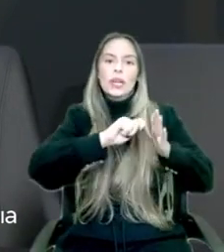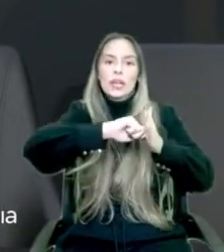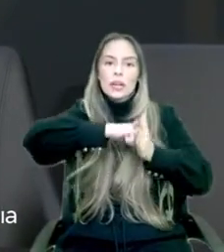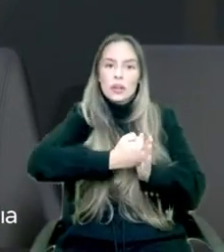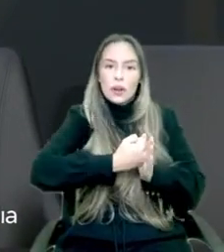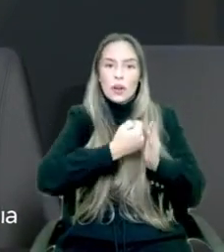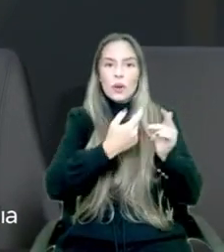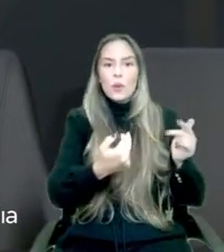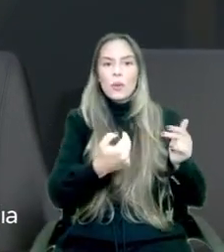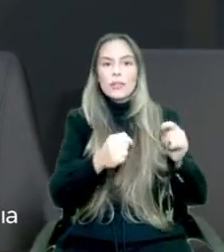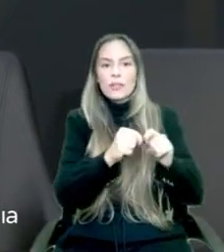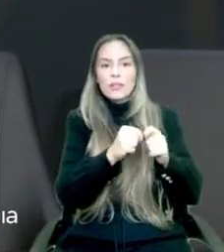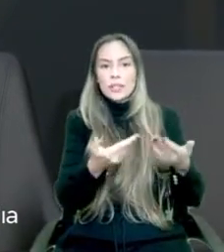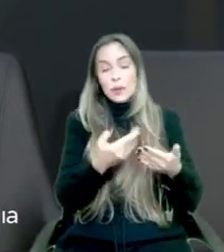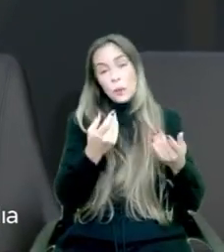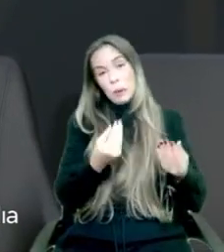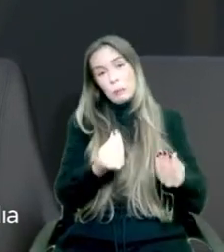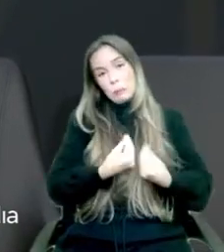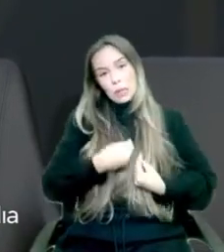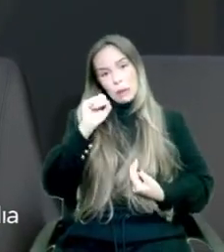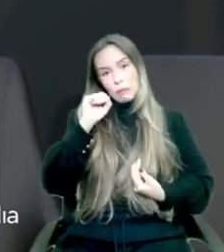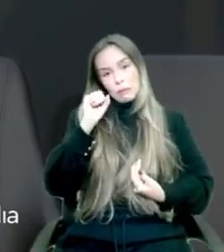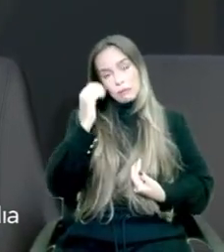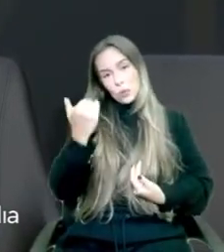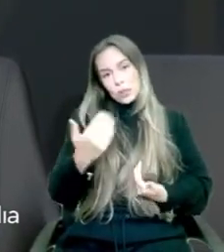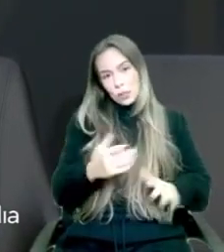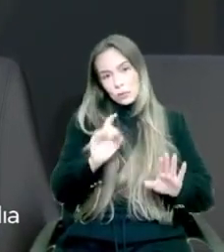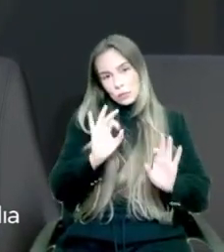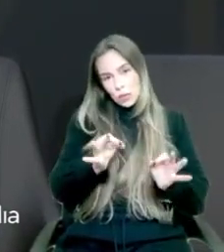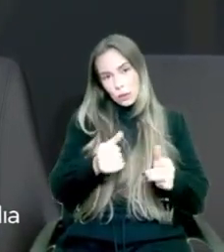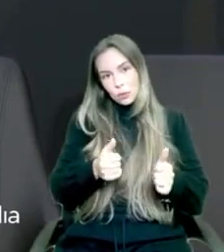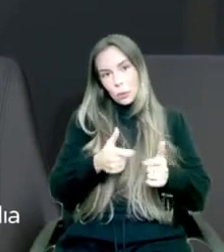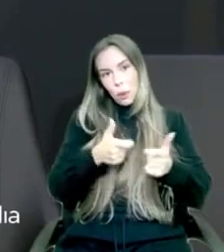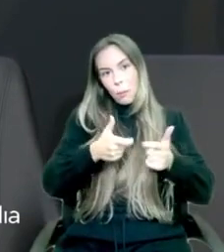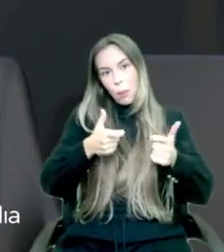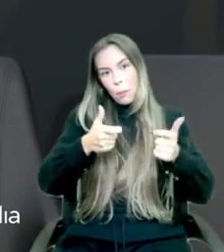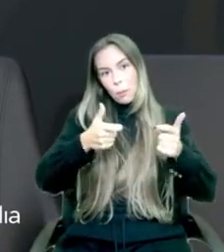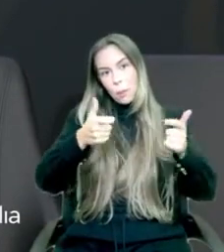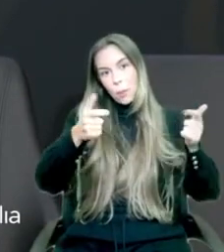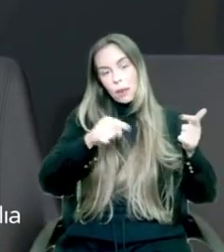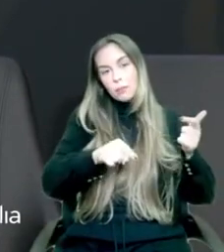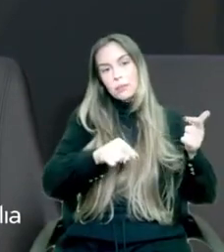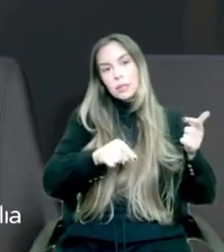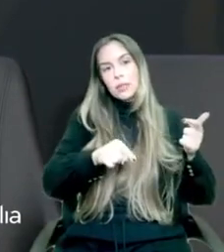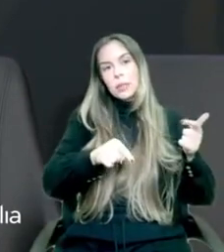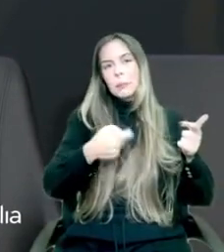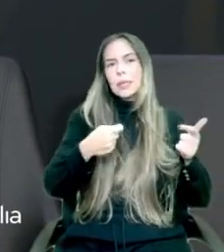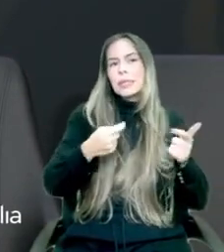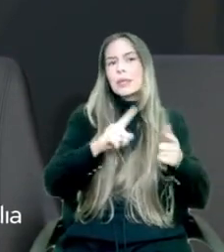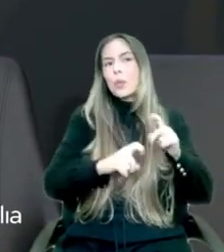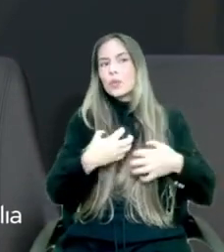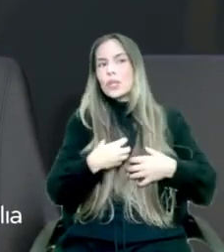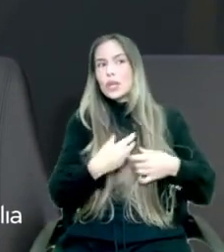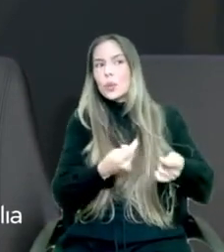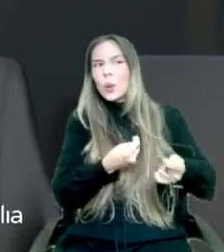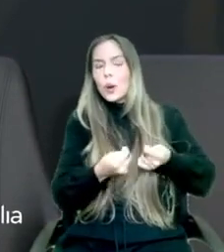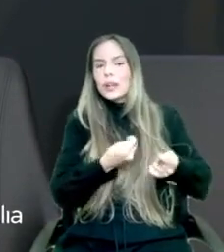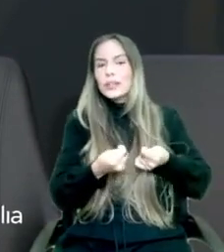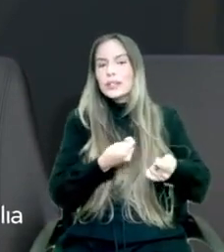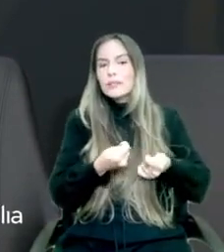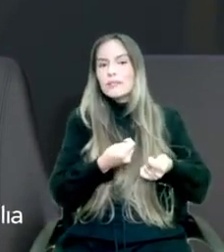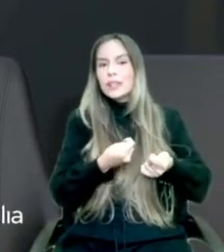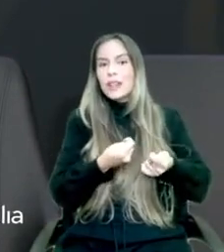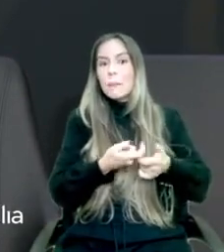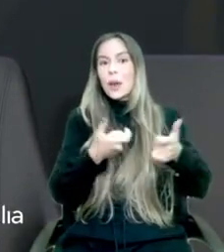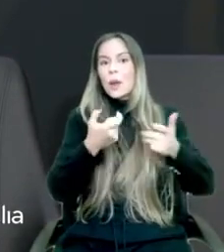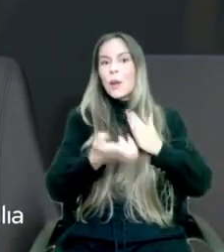them successful, right? And as they get bigger and bigger, they need to somehow manage a big organization, and they tend to do that